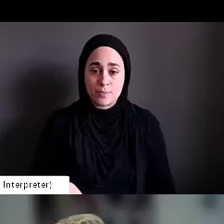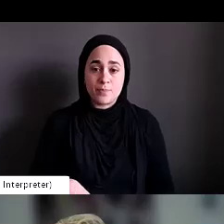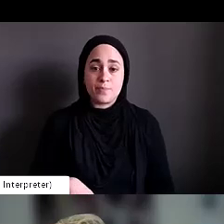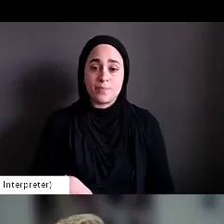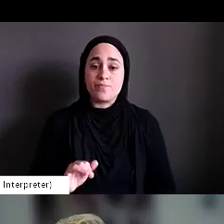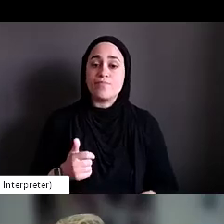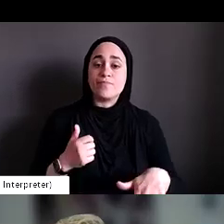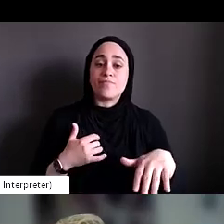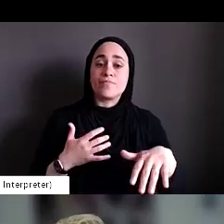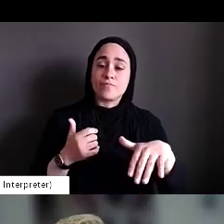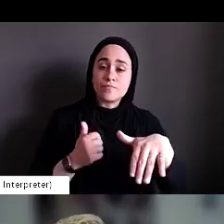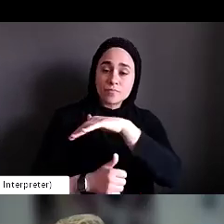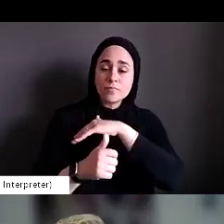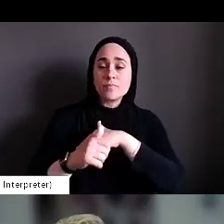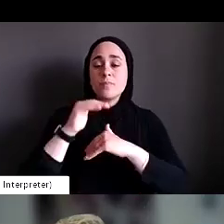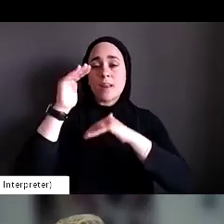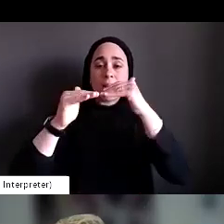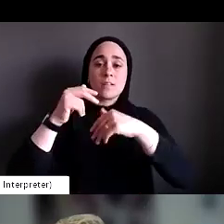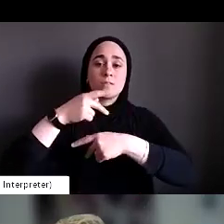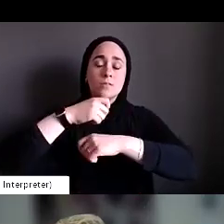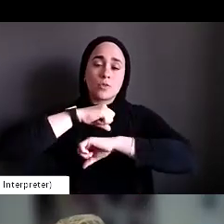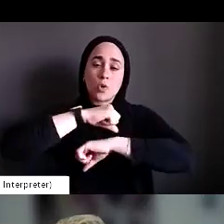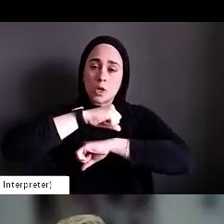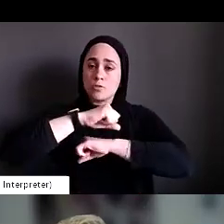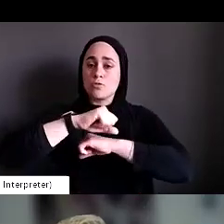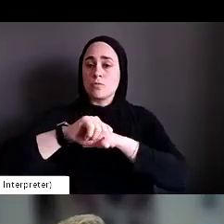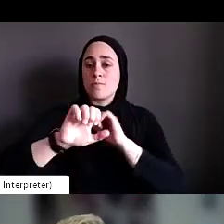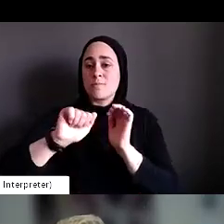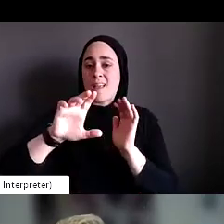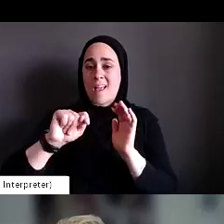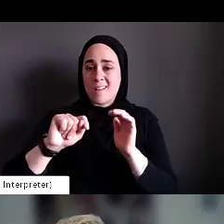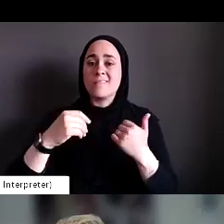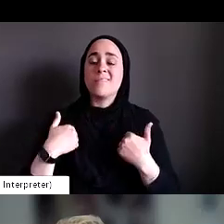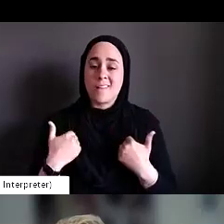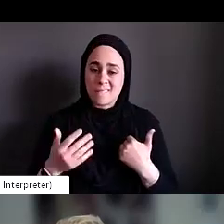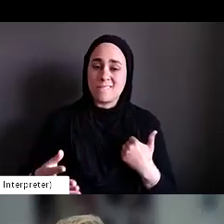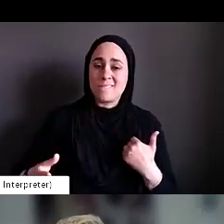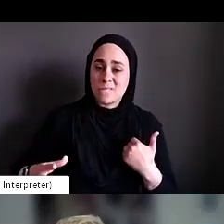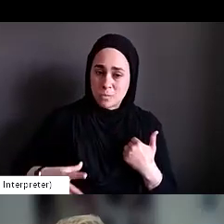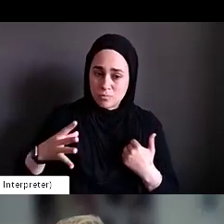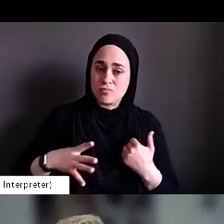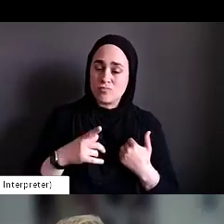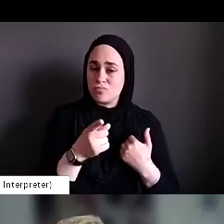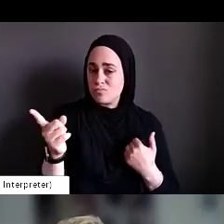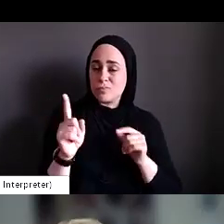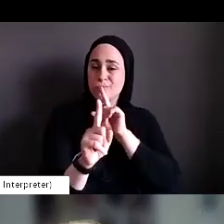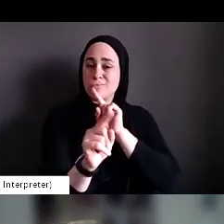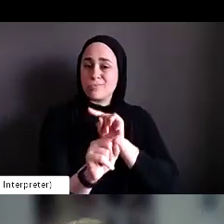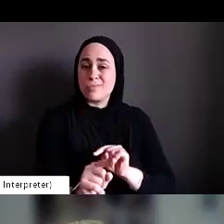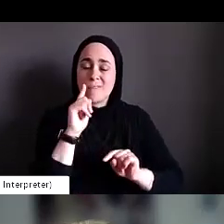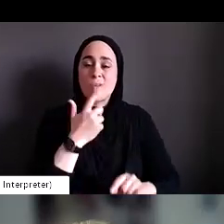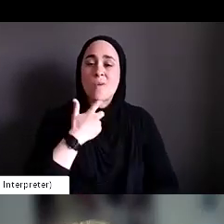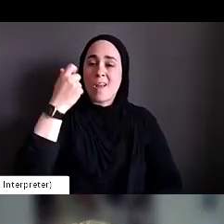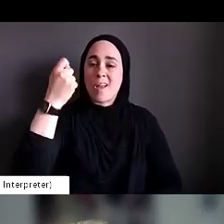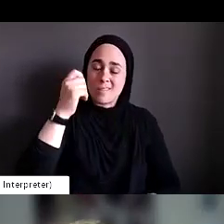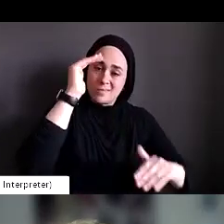Adult Guardianship Act, there are formal designated responders in the province to adult abuse. But also